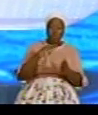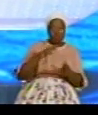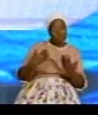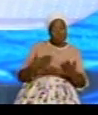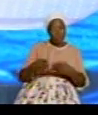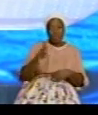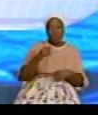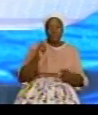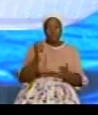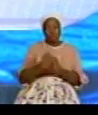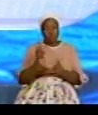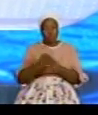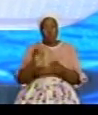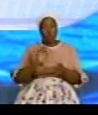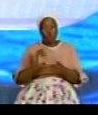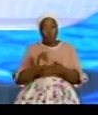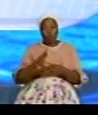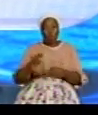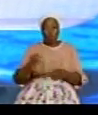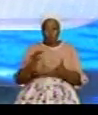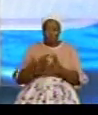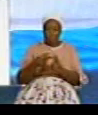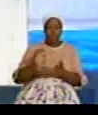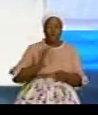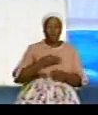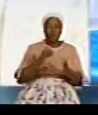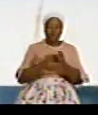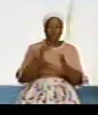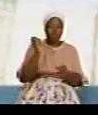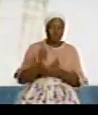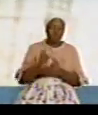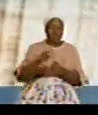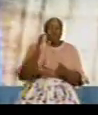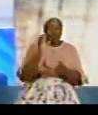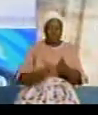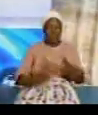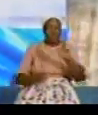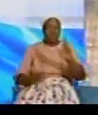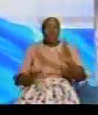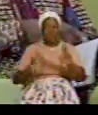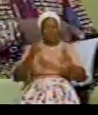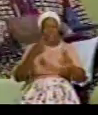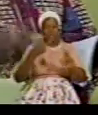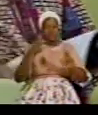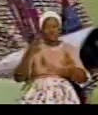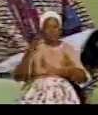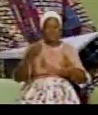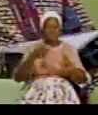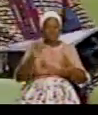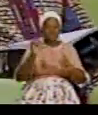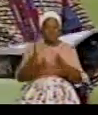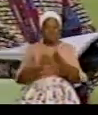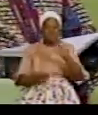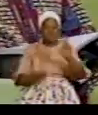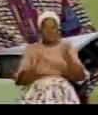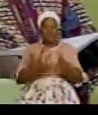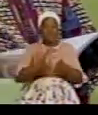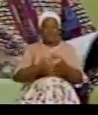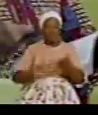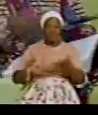by our epistle. Look at chapter 3, 2 Thessalonians chapter 3, verse 6. In